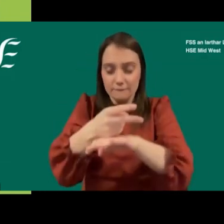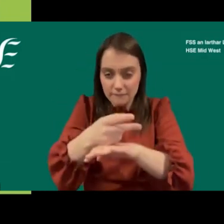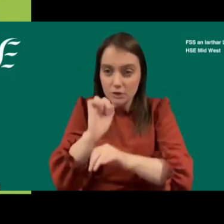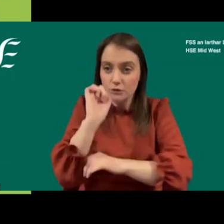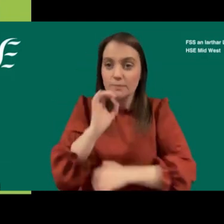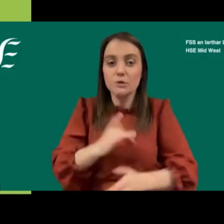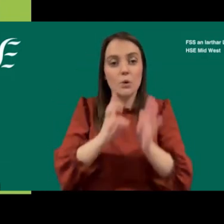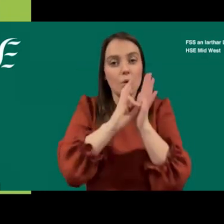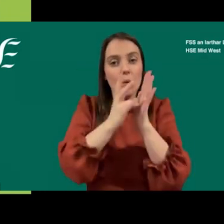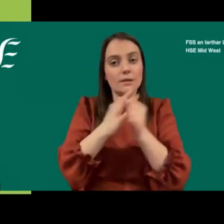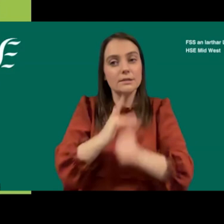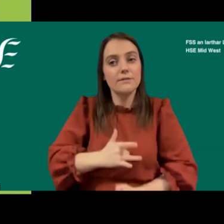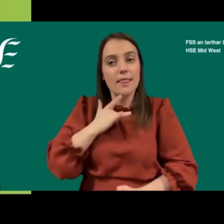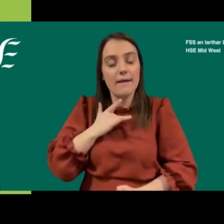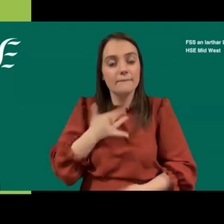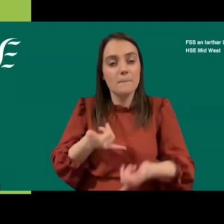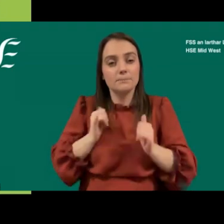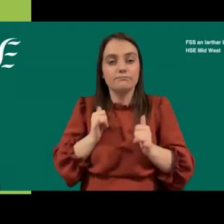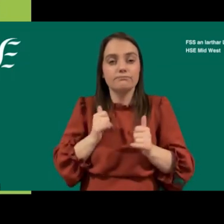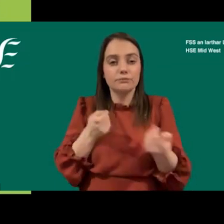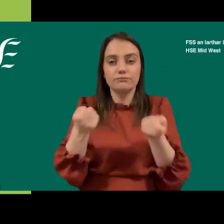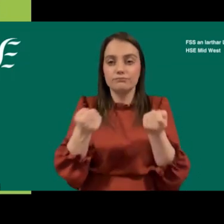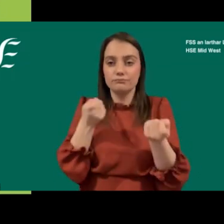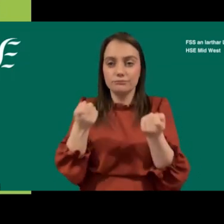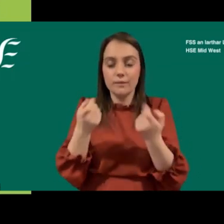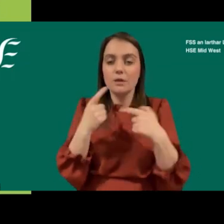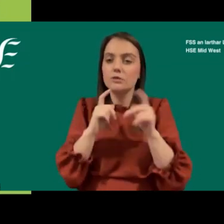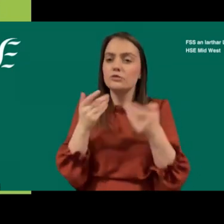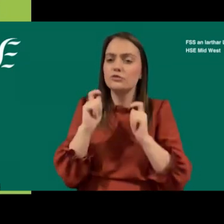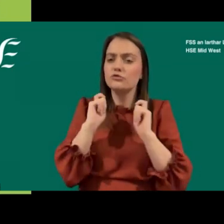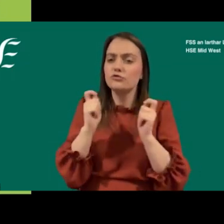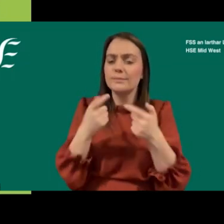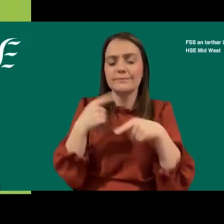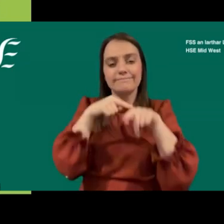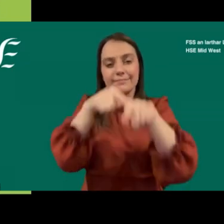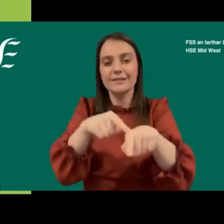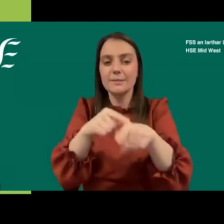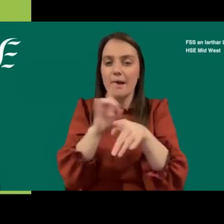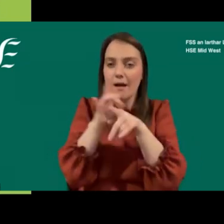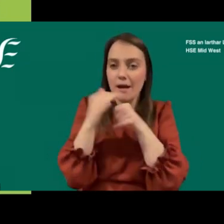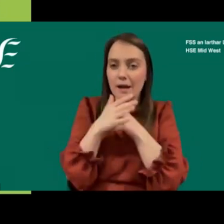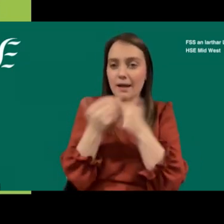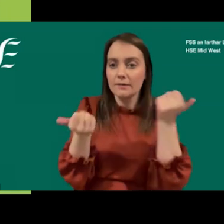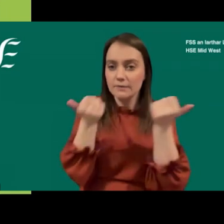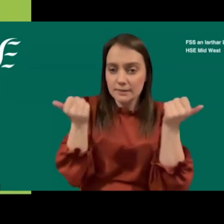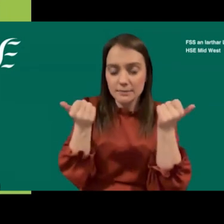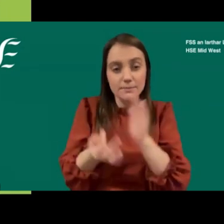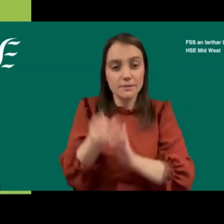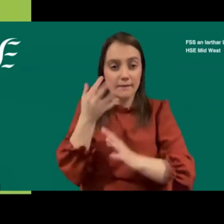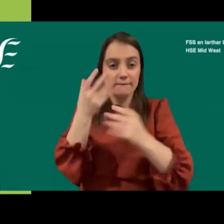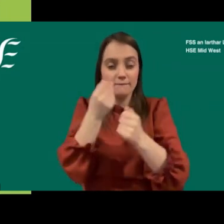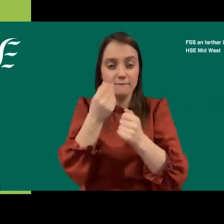with your quality of life and your ability to cope. The treatment depends on the type of symptoms, whether or not we're getting